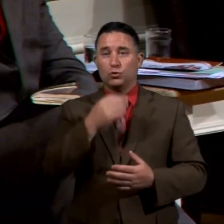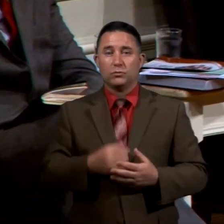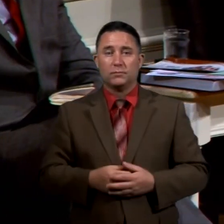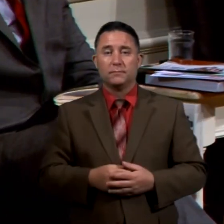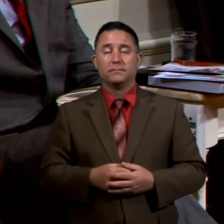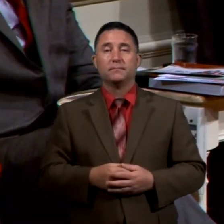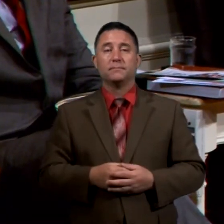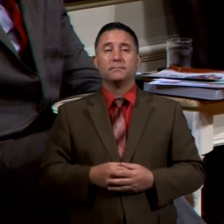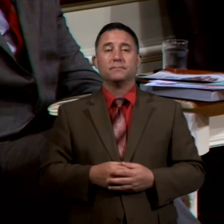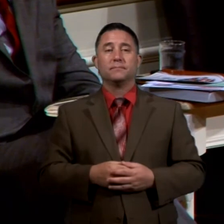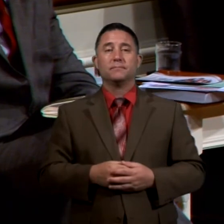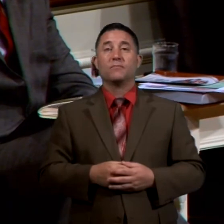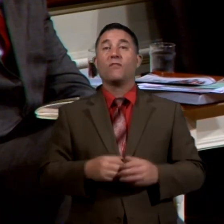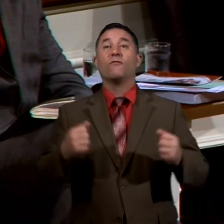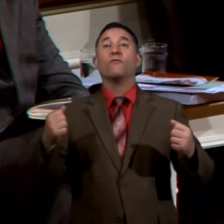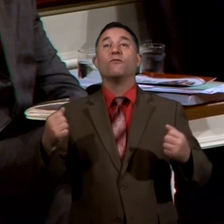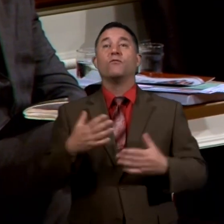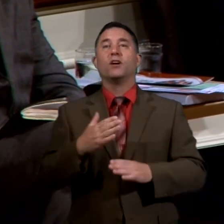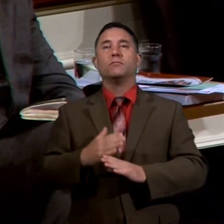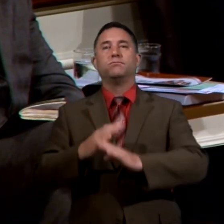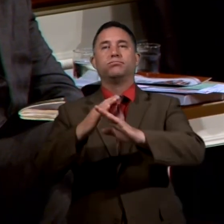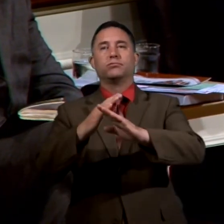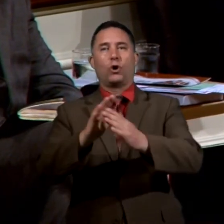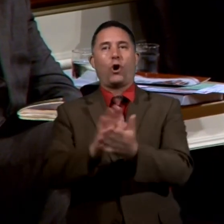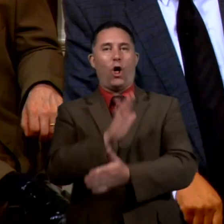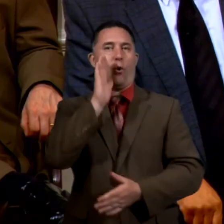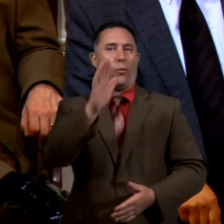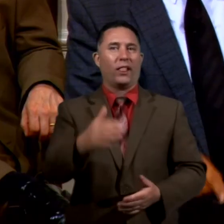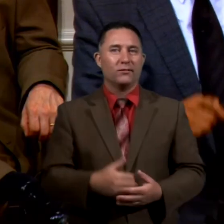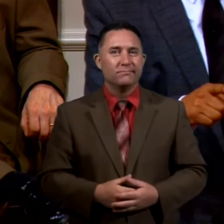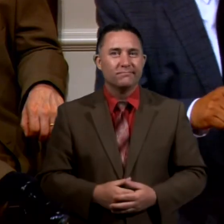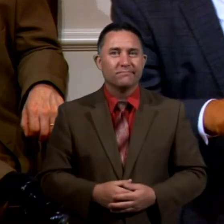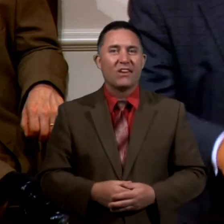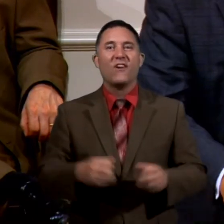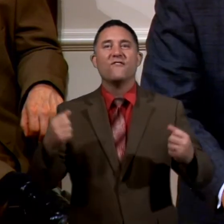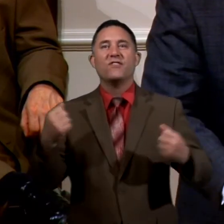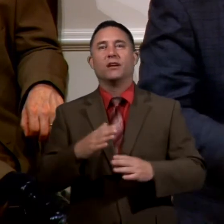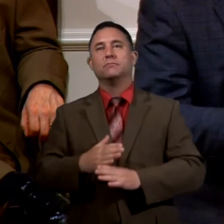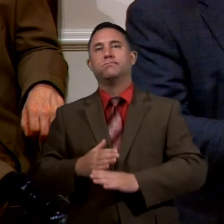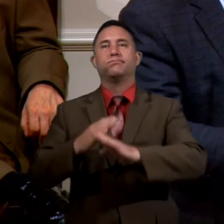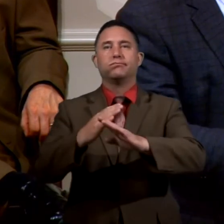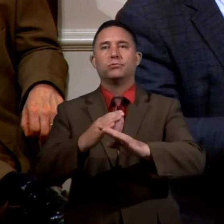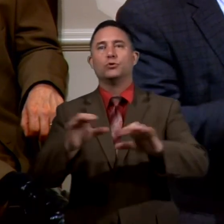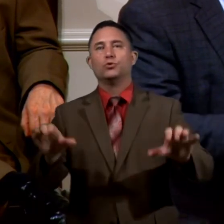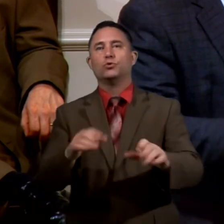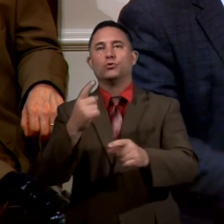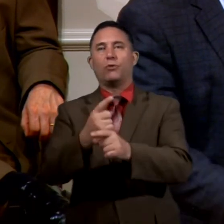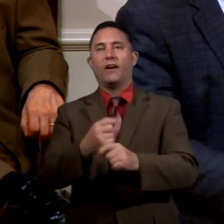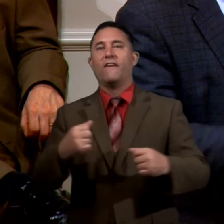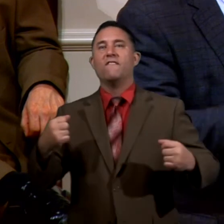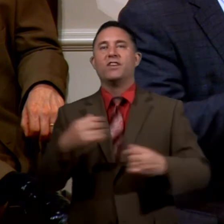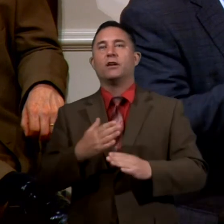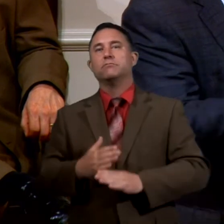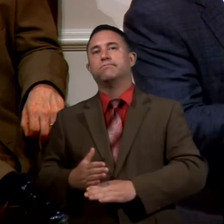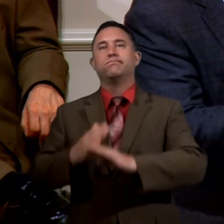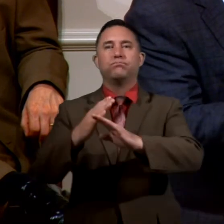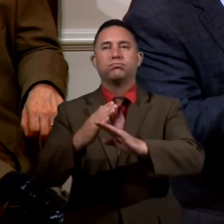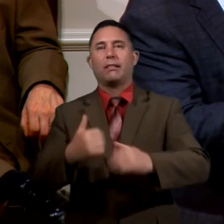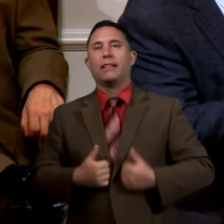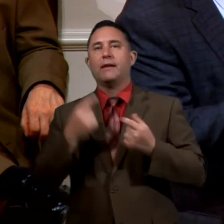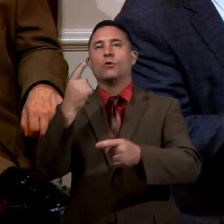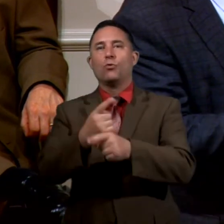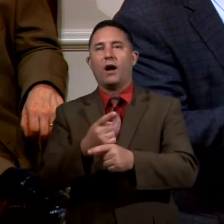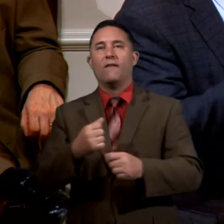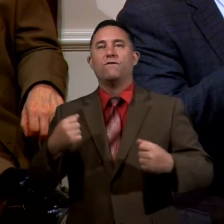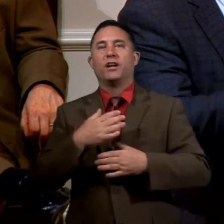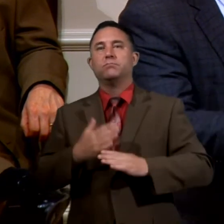months. Fear will keep you away from college. Fear will keep you from doing right. Fear will keep you from living right. Fear